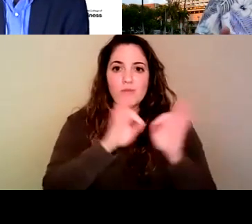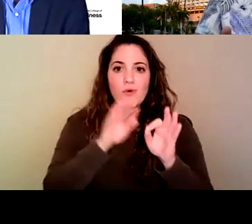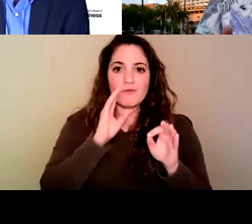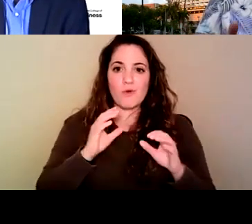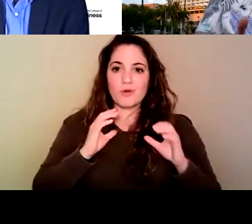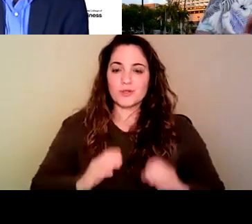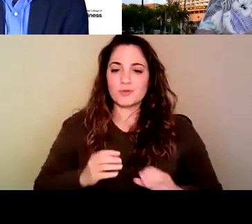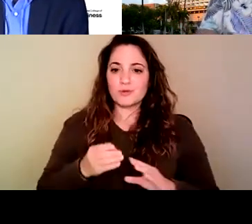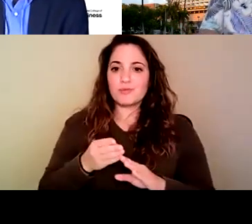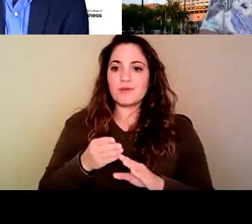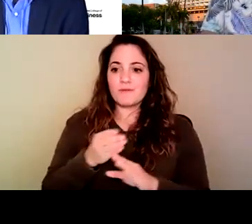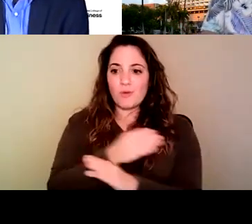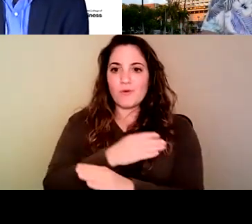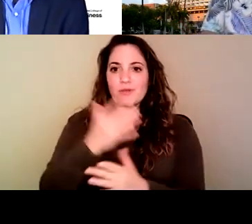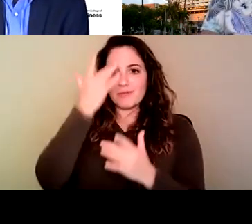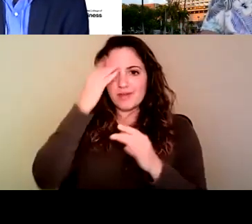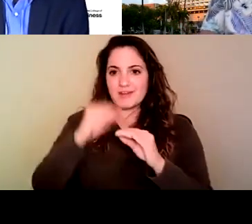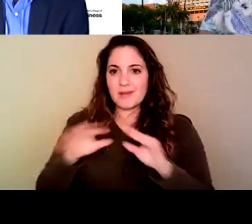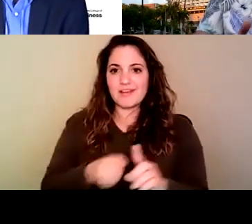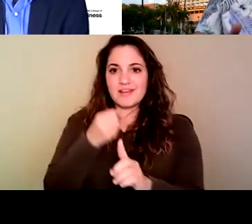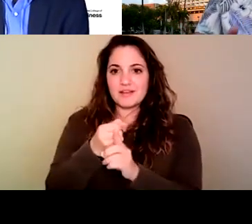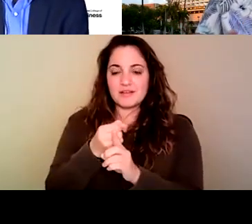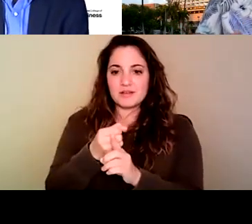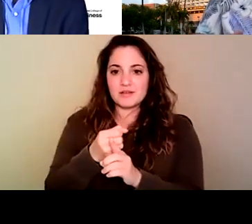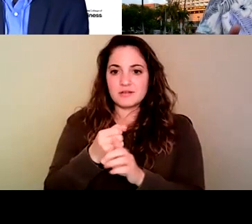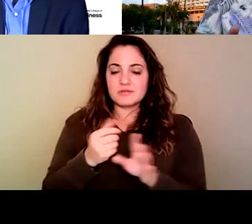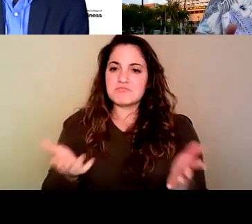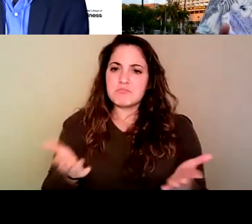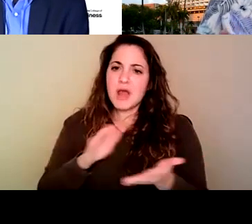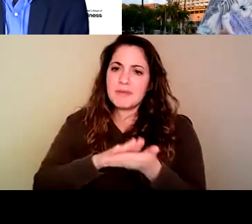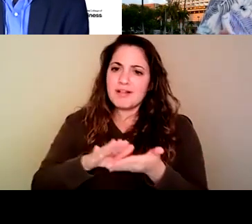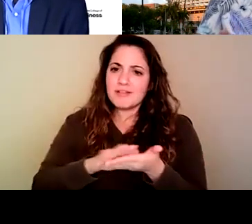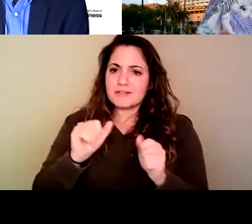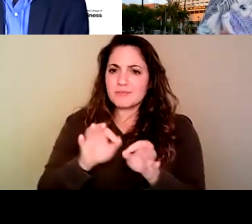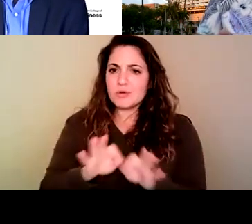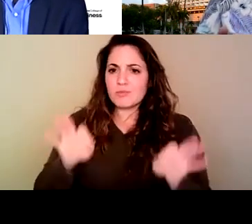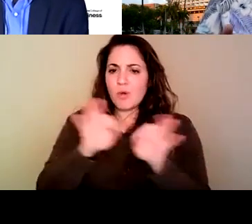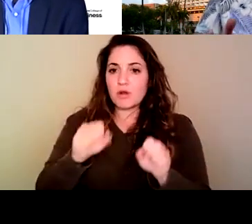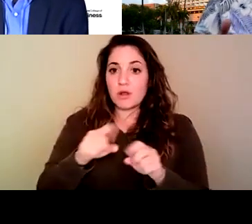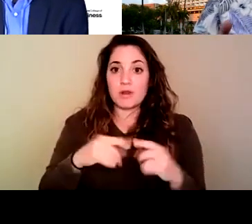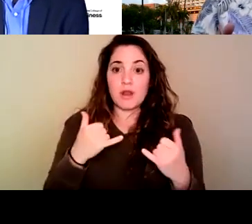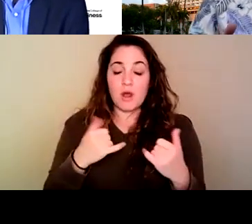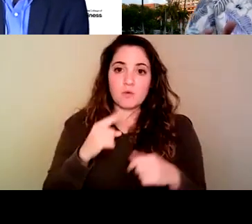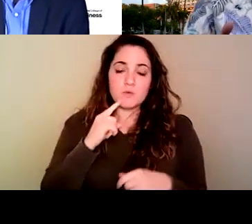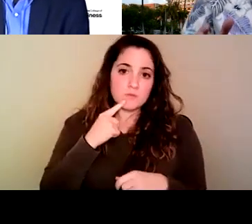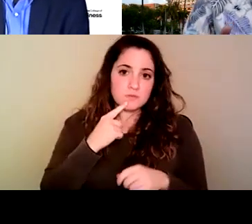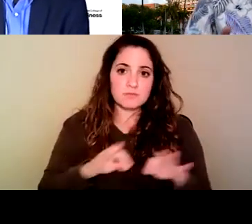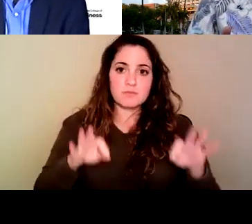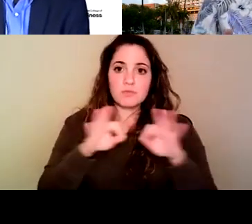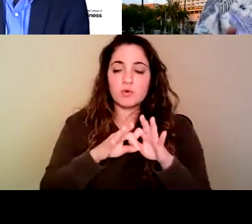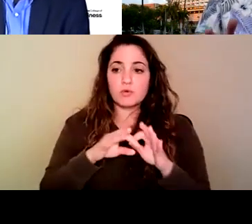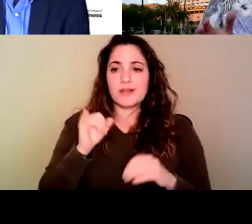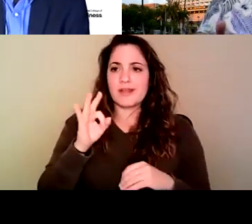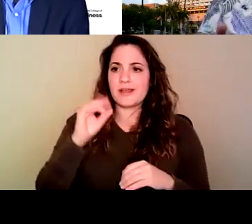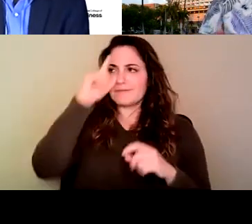was prior to the pandemic. Not sure. To cleanliness has never not been important, but if we think in terms of what's important